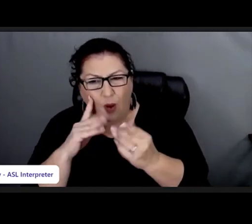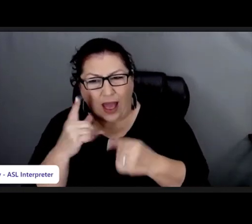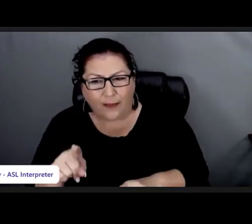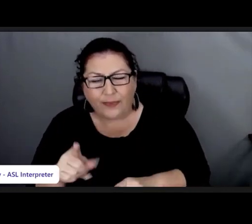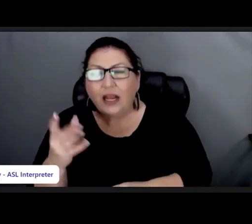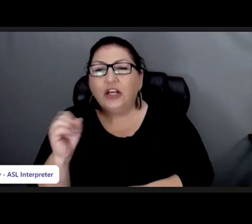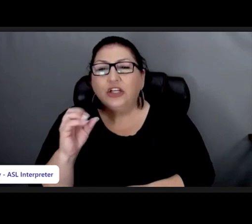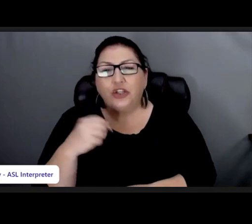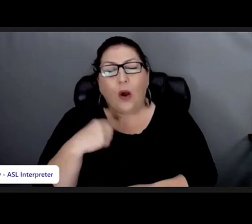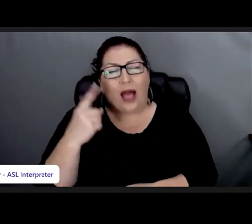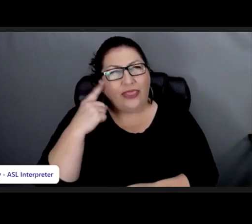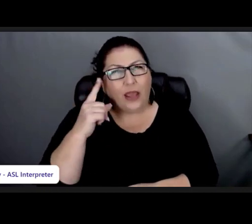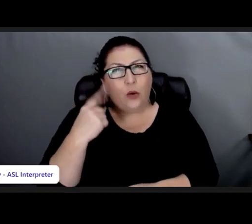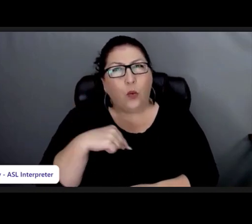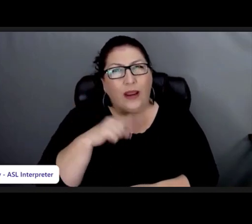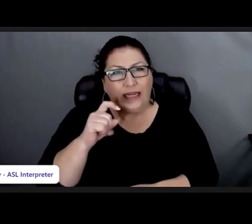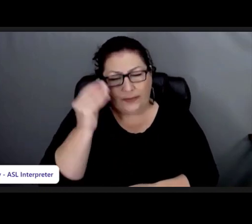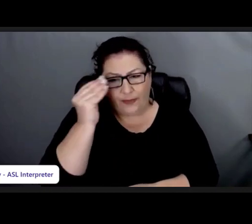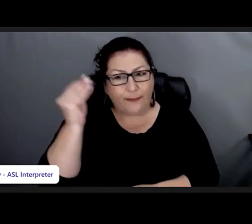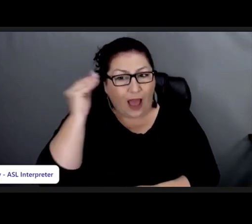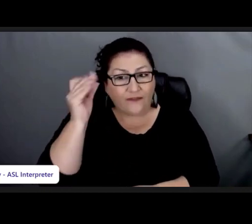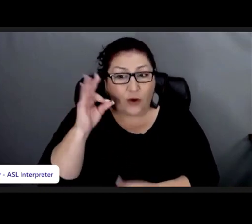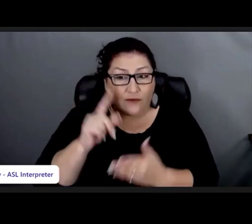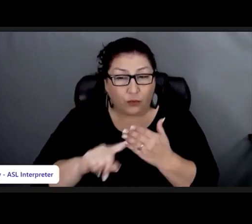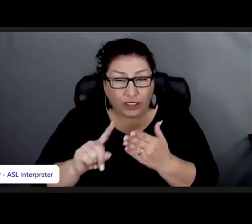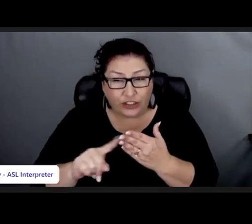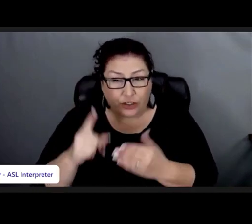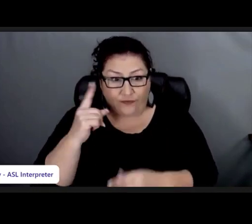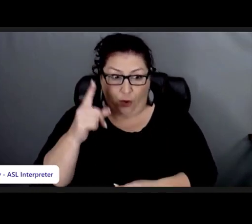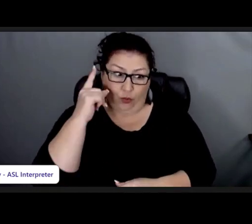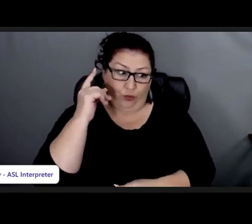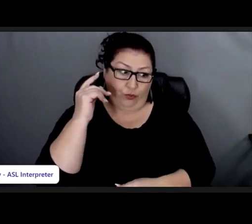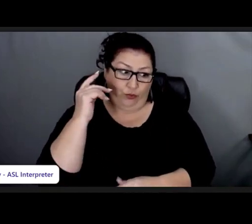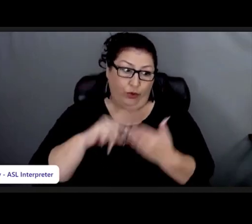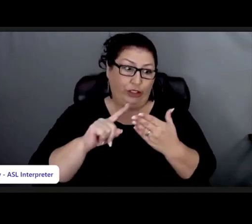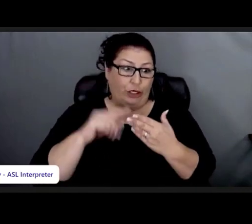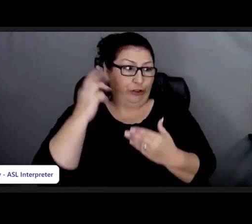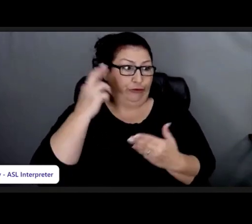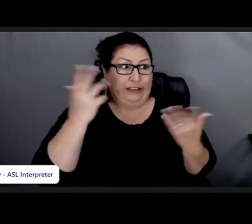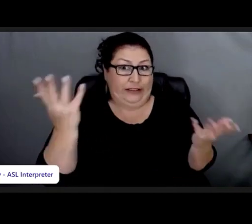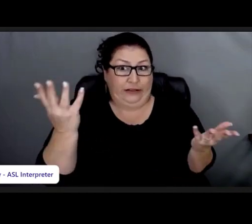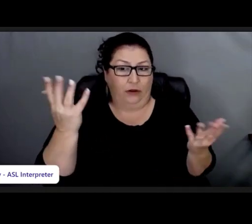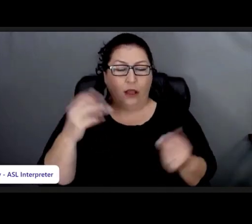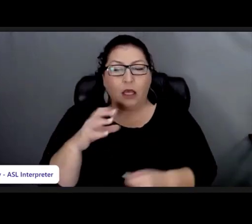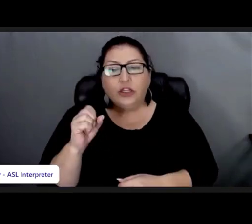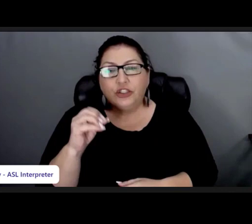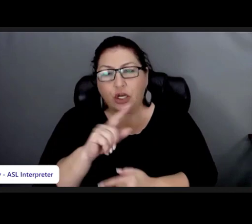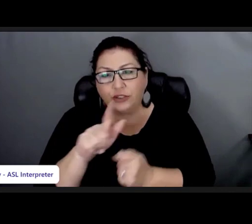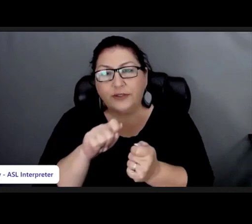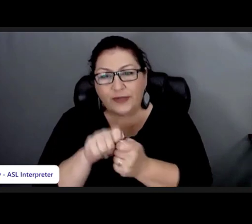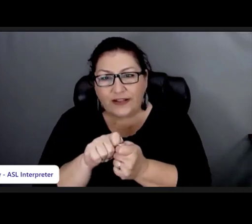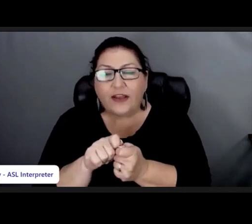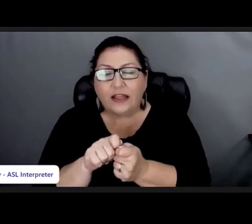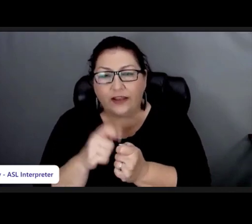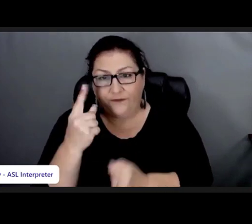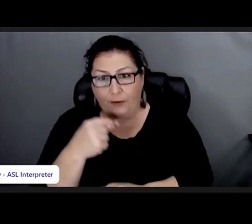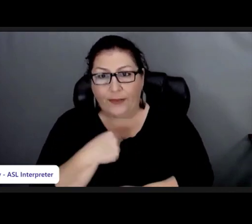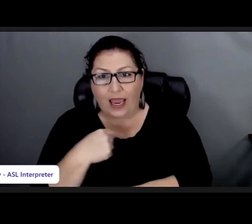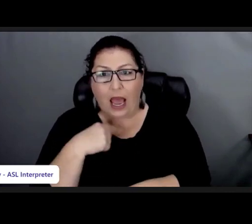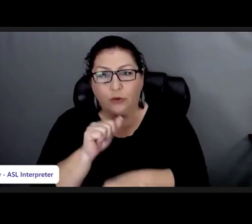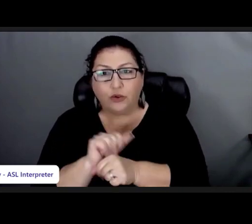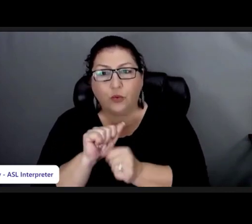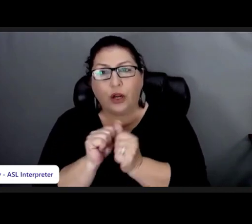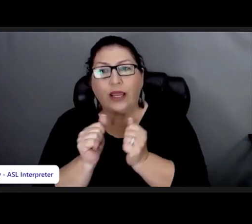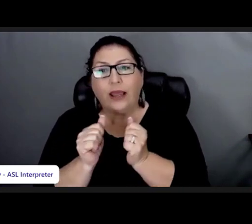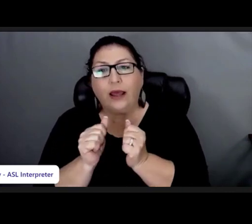very mindful of research just for research sake. And so specifically for me, I was working